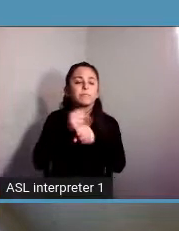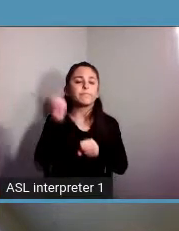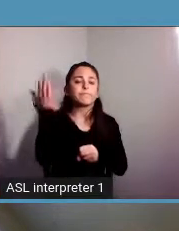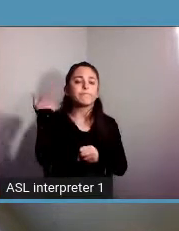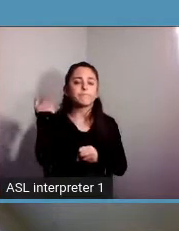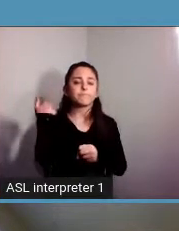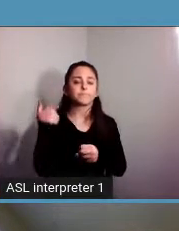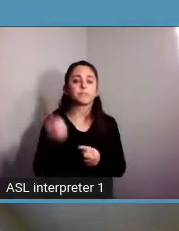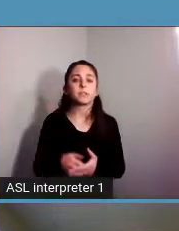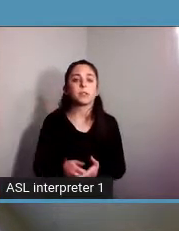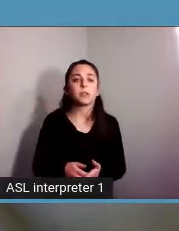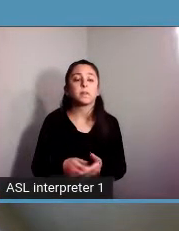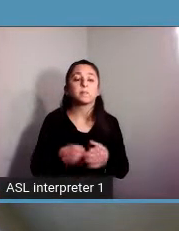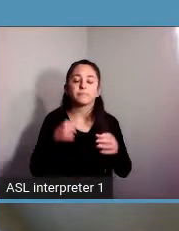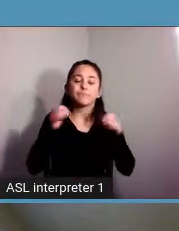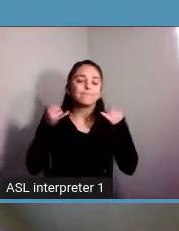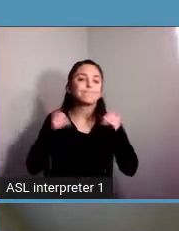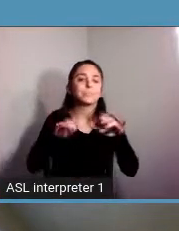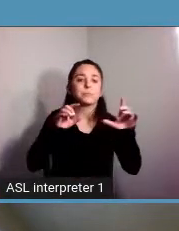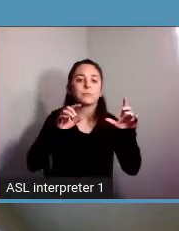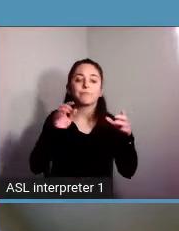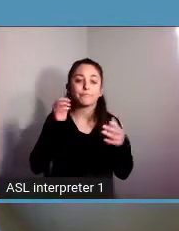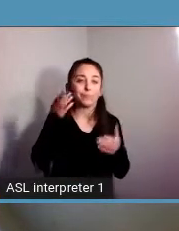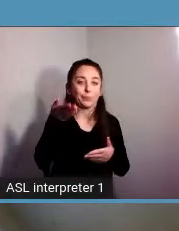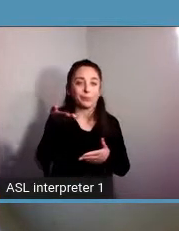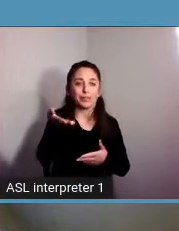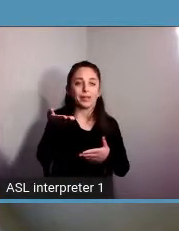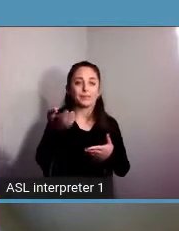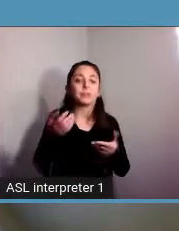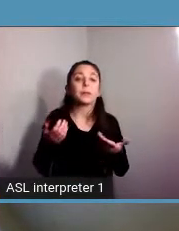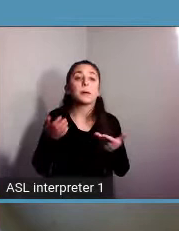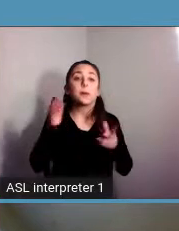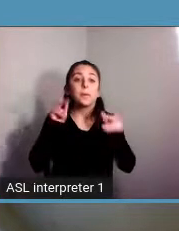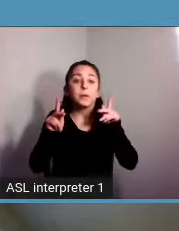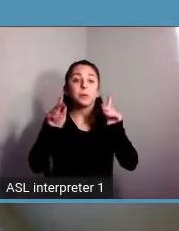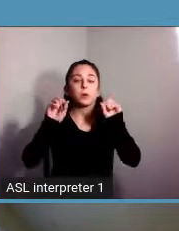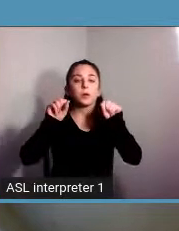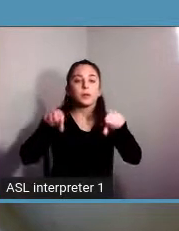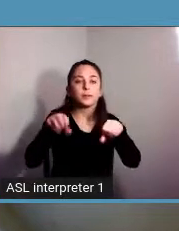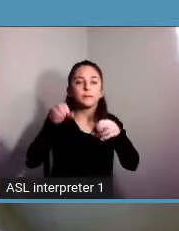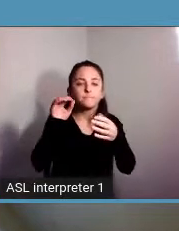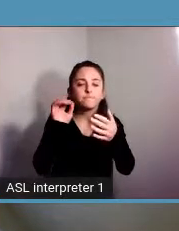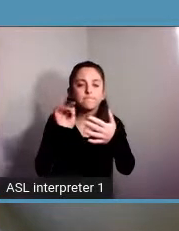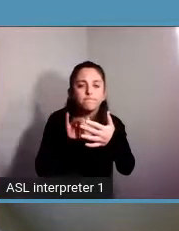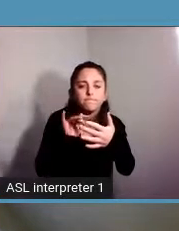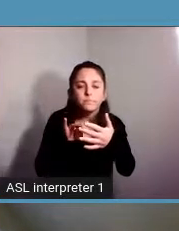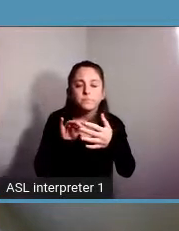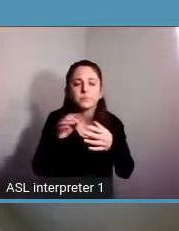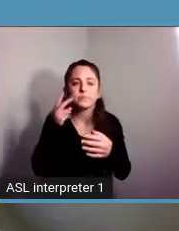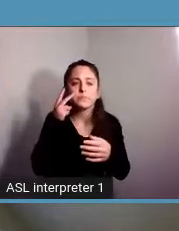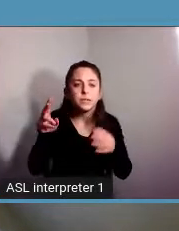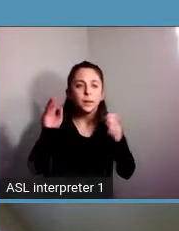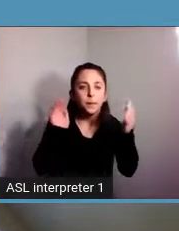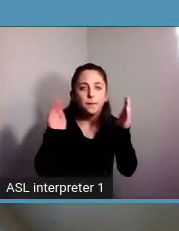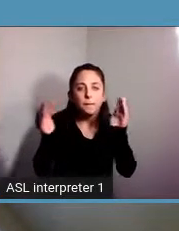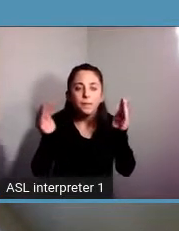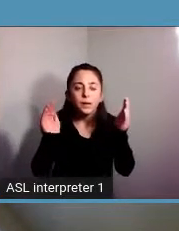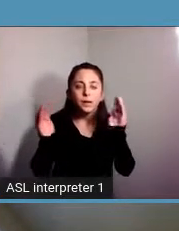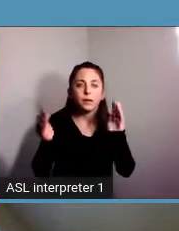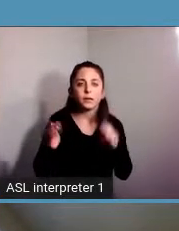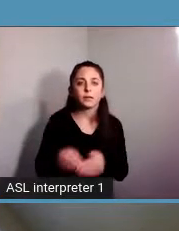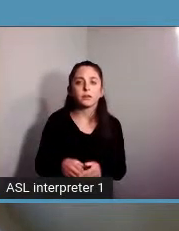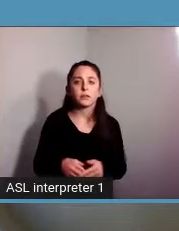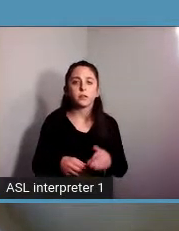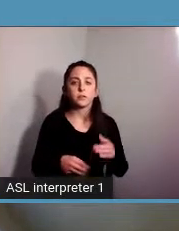it allows people to study and see these are the comparisons between the two. And what we were able to prove is that the first back made the second